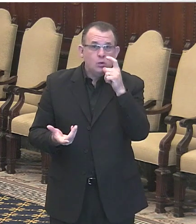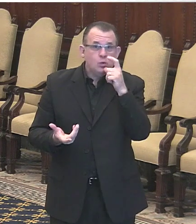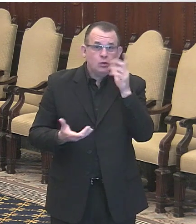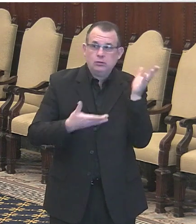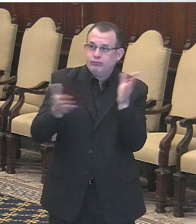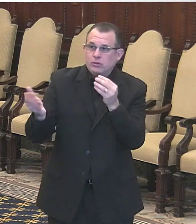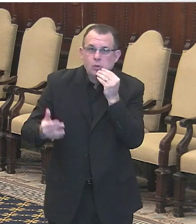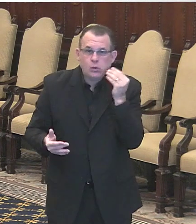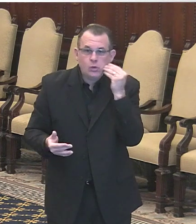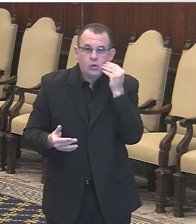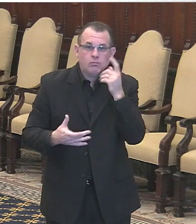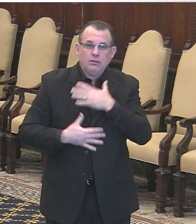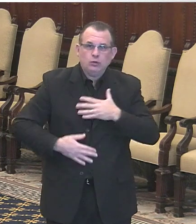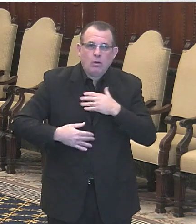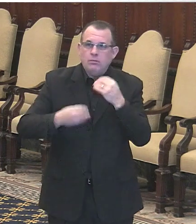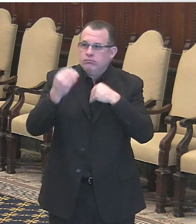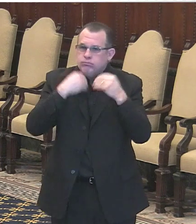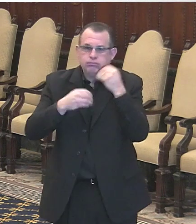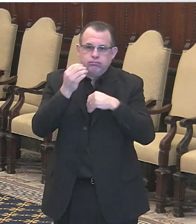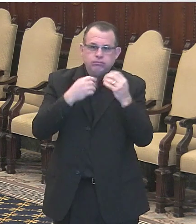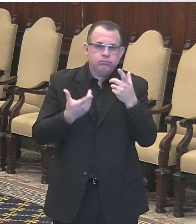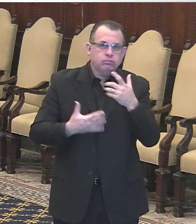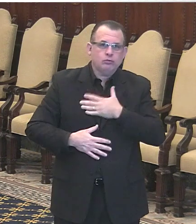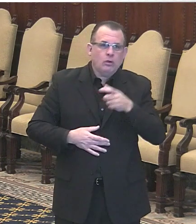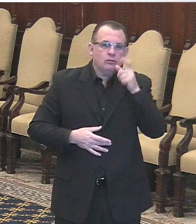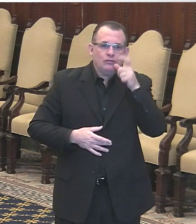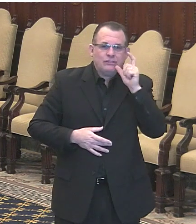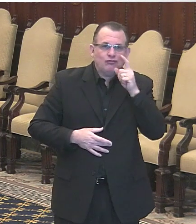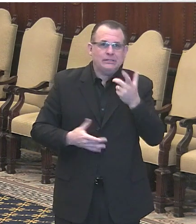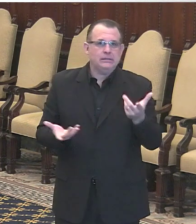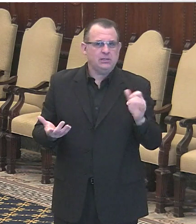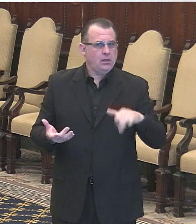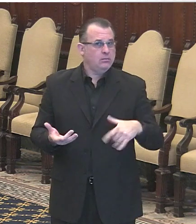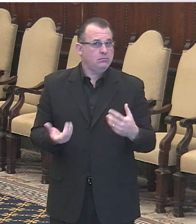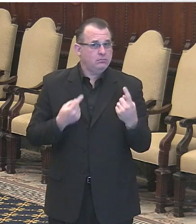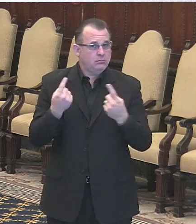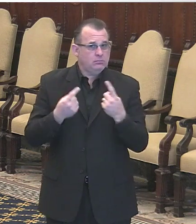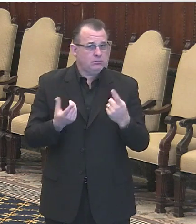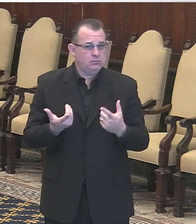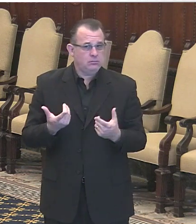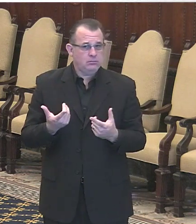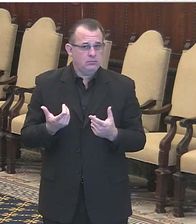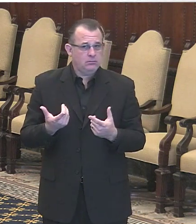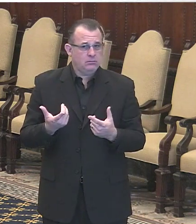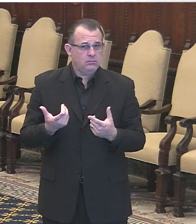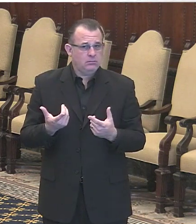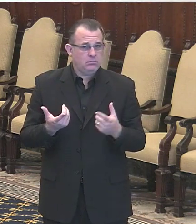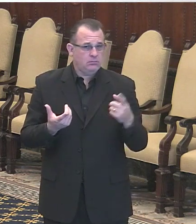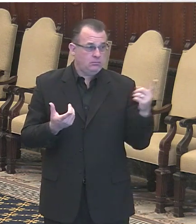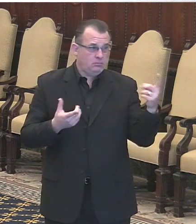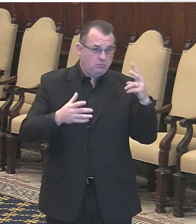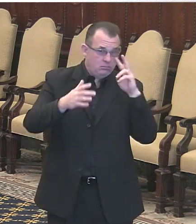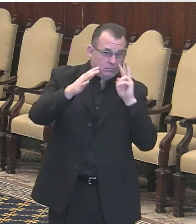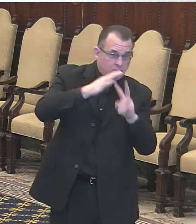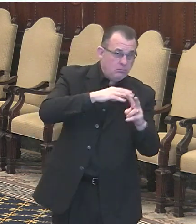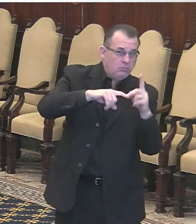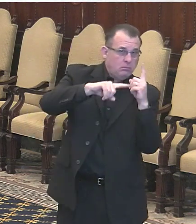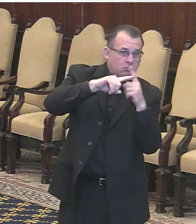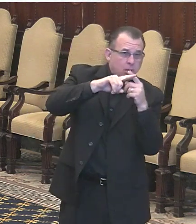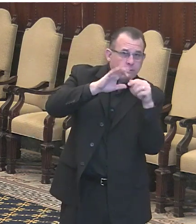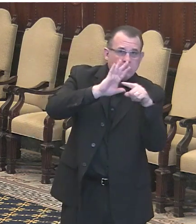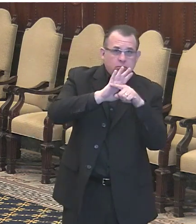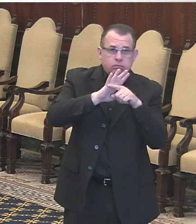a reasonable drink. And what do you see as like the potential positives, but also downsides to